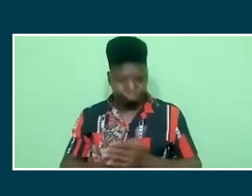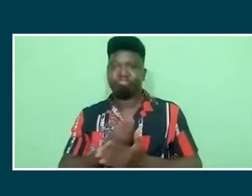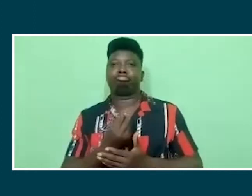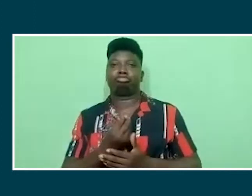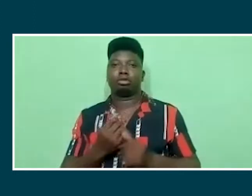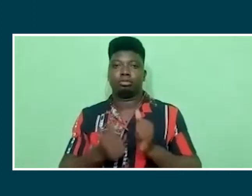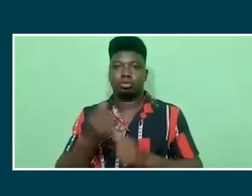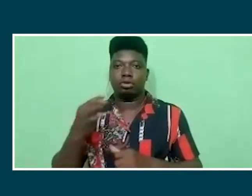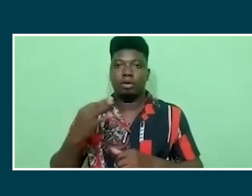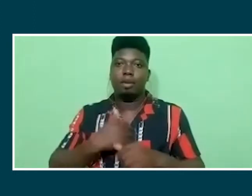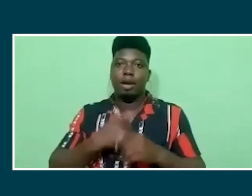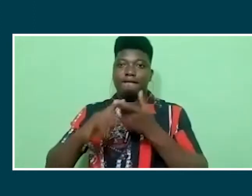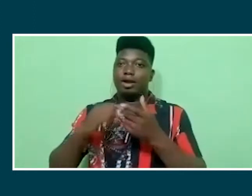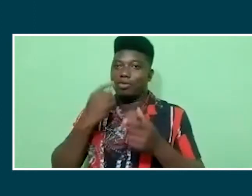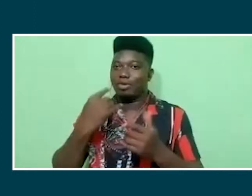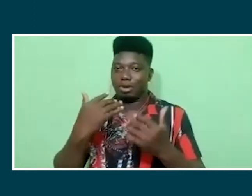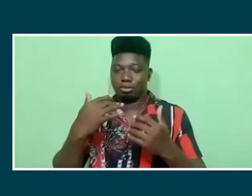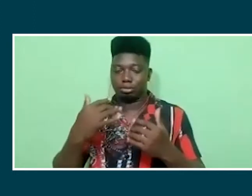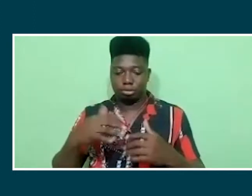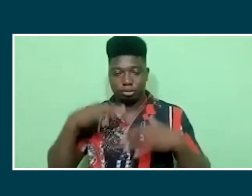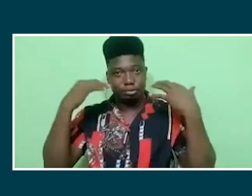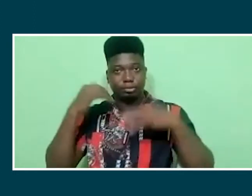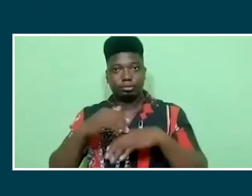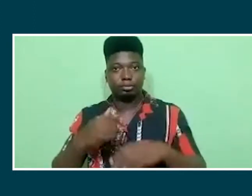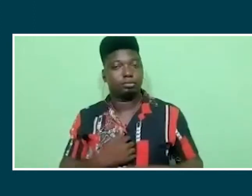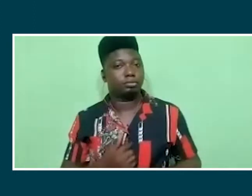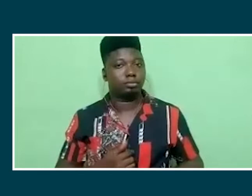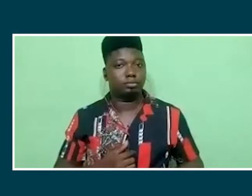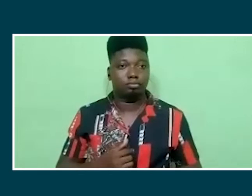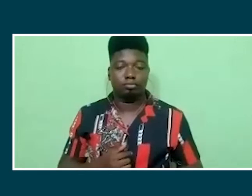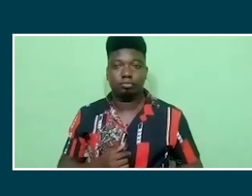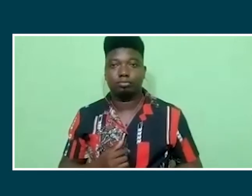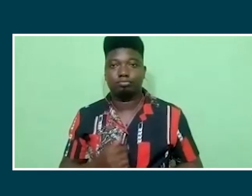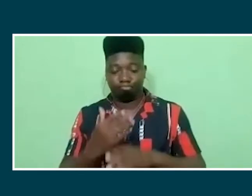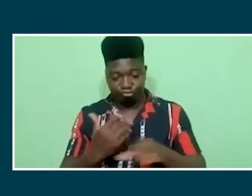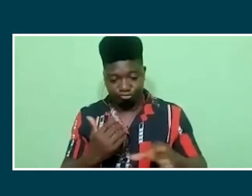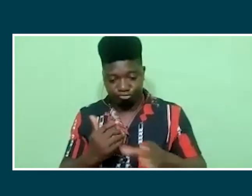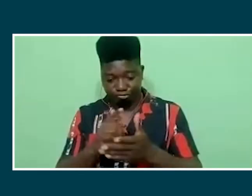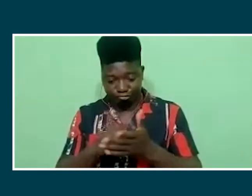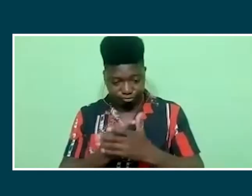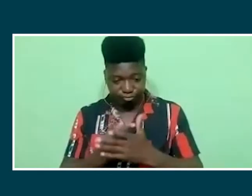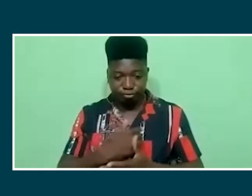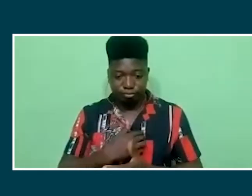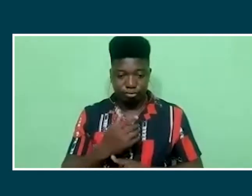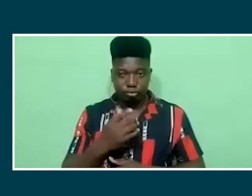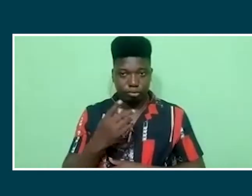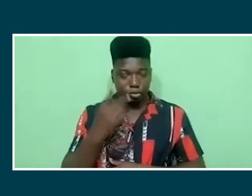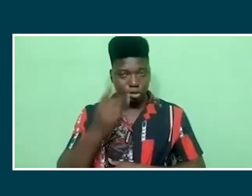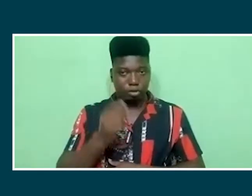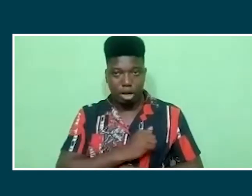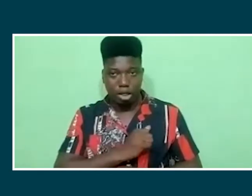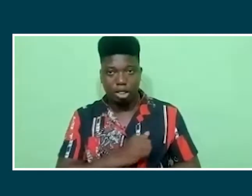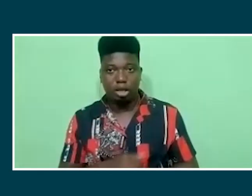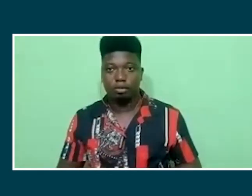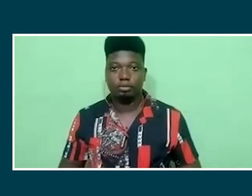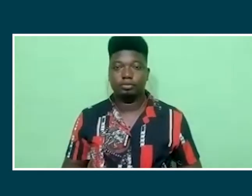me, by the time we're finishing school, before I'd even graduated, I found myself, I had already found work, I